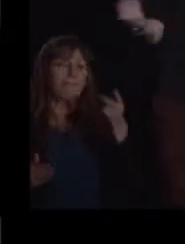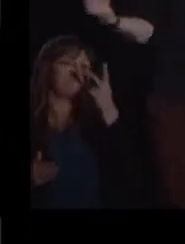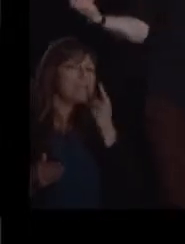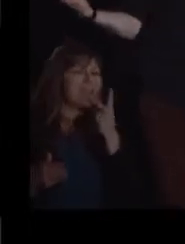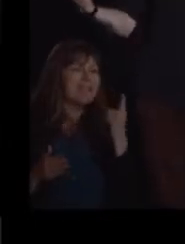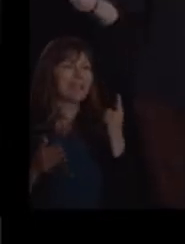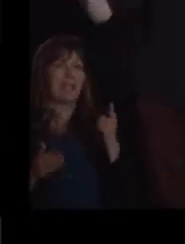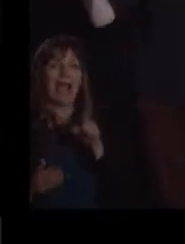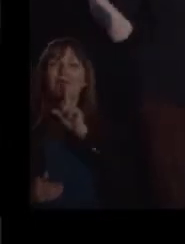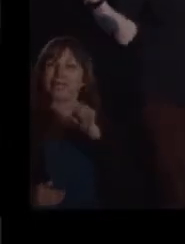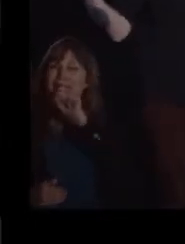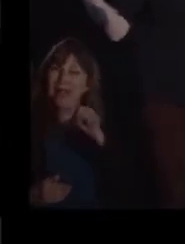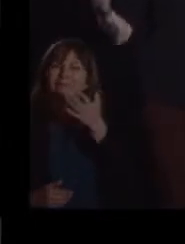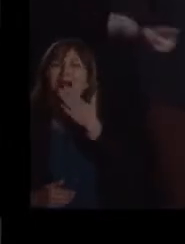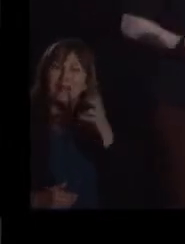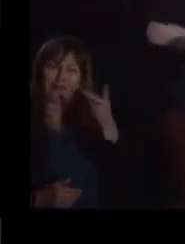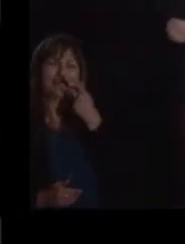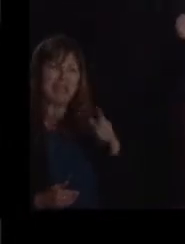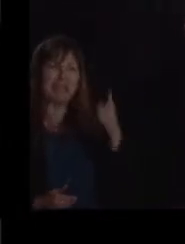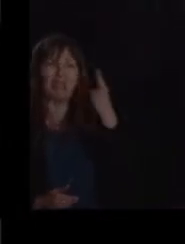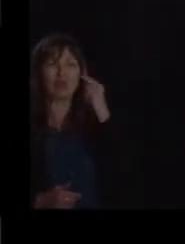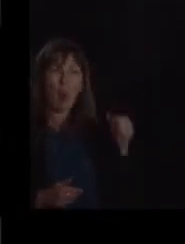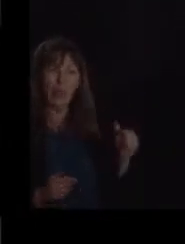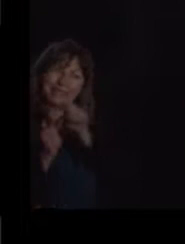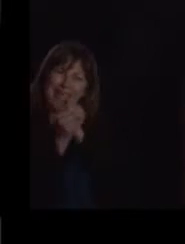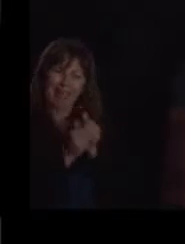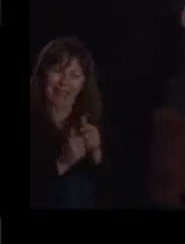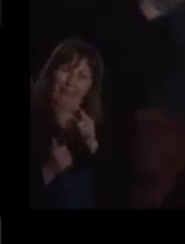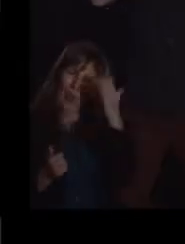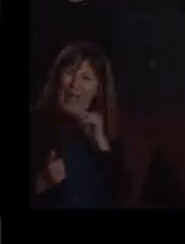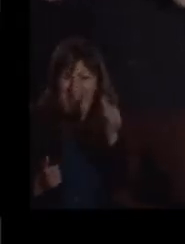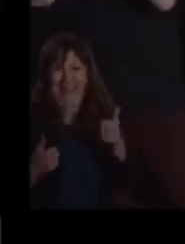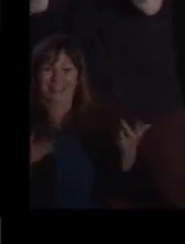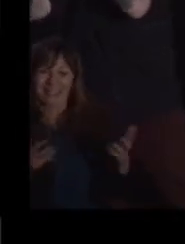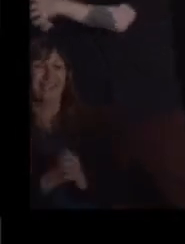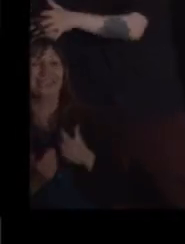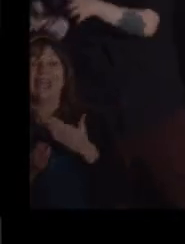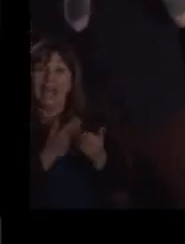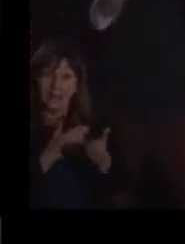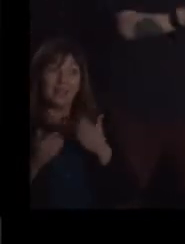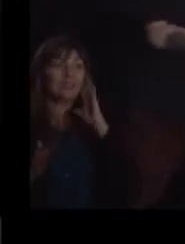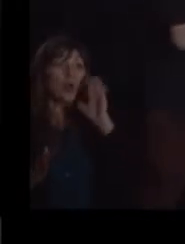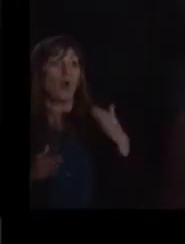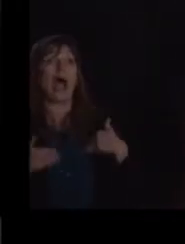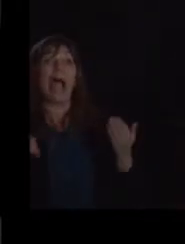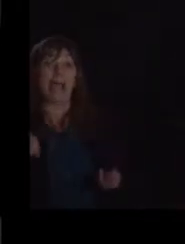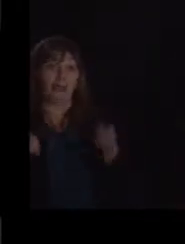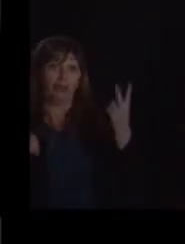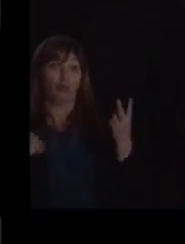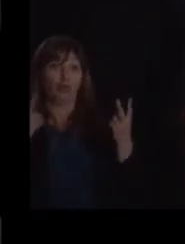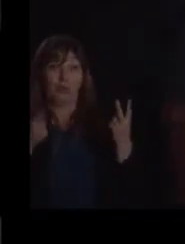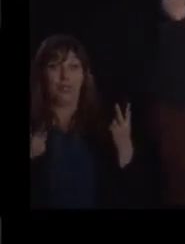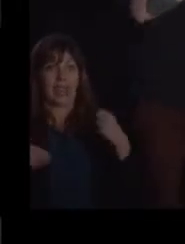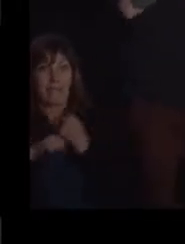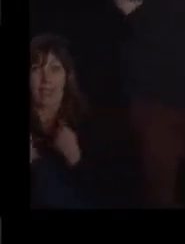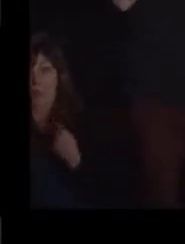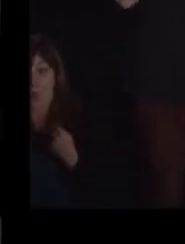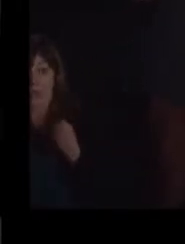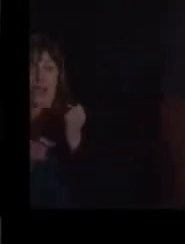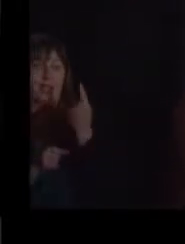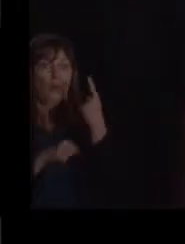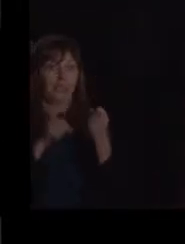And I just love gold and pink. Why not? And that was really lovely. And then that actually meant I made a twin, because one lives in